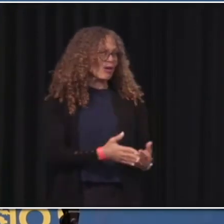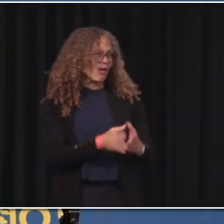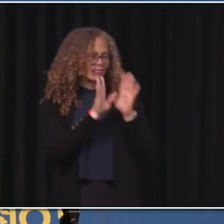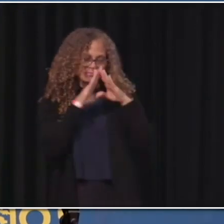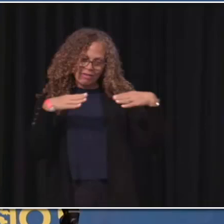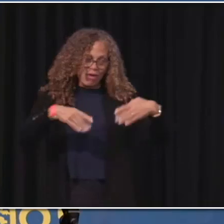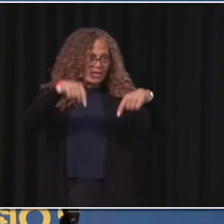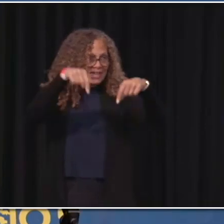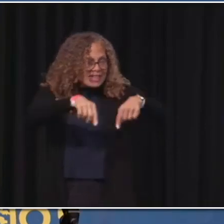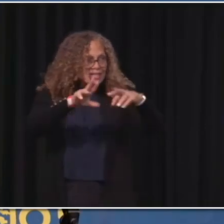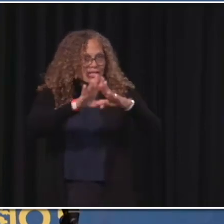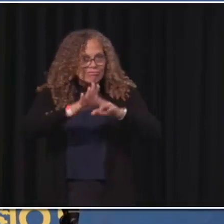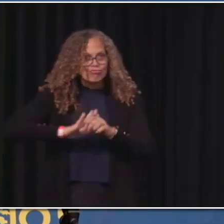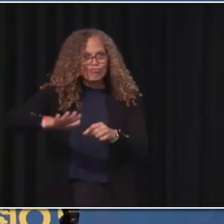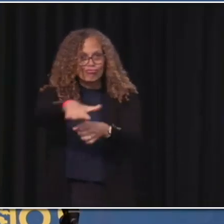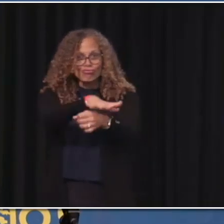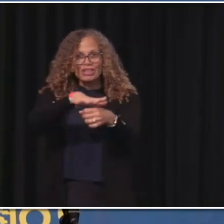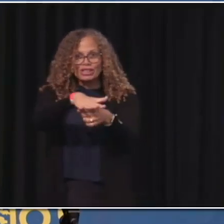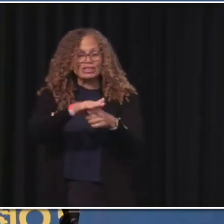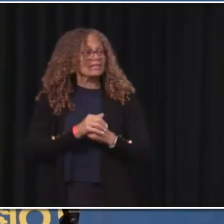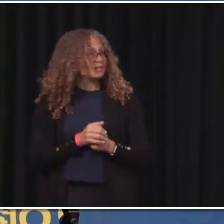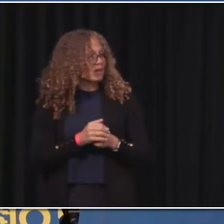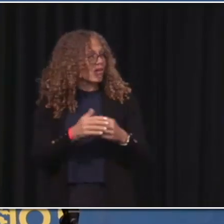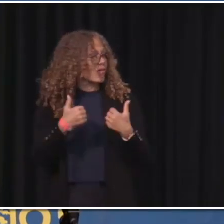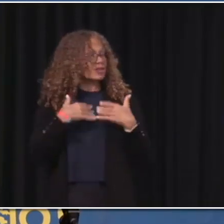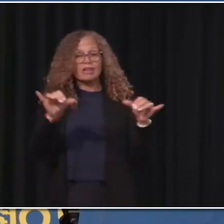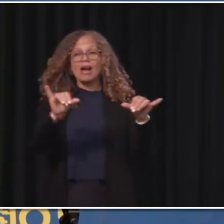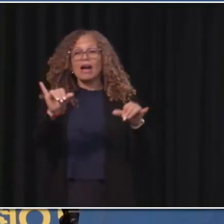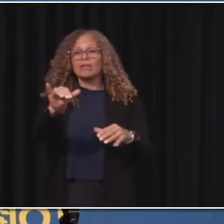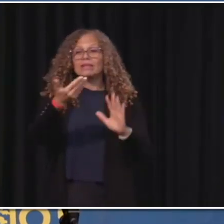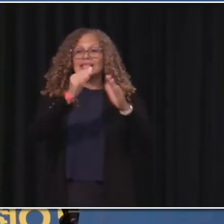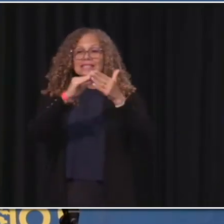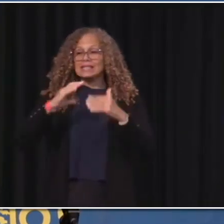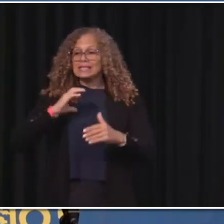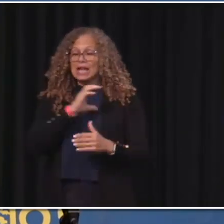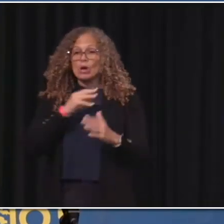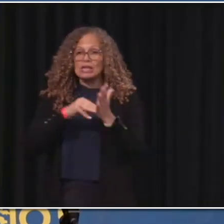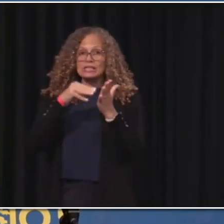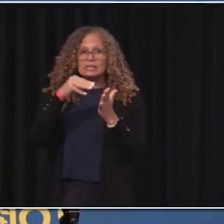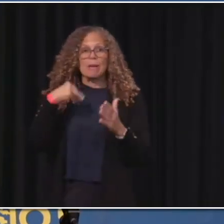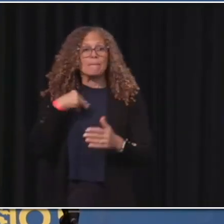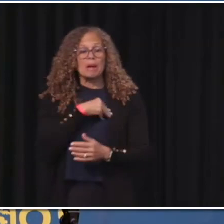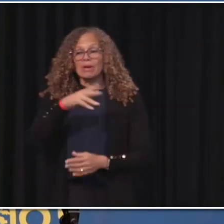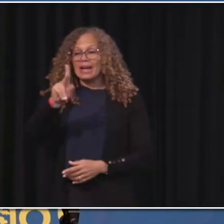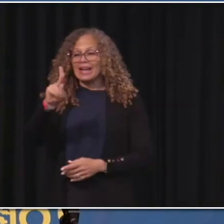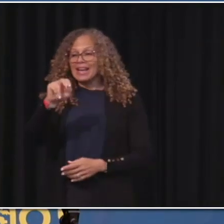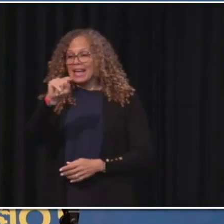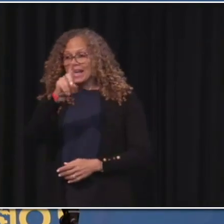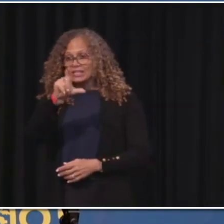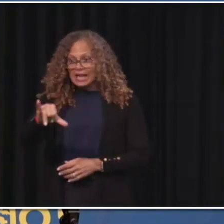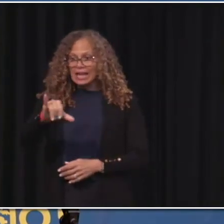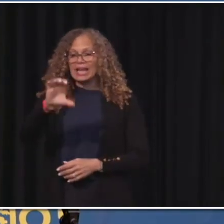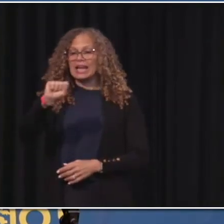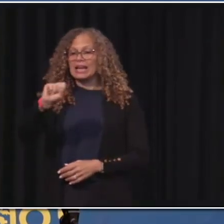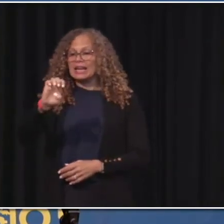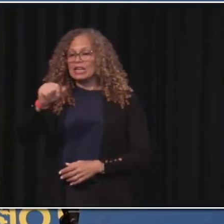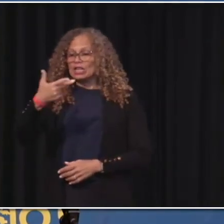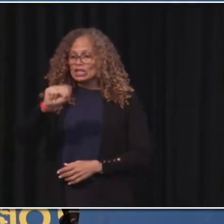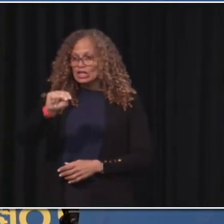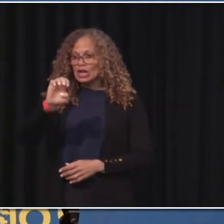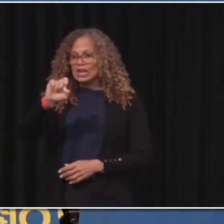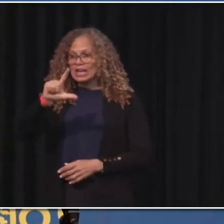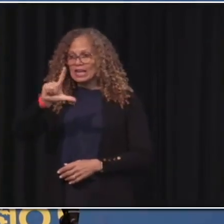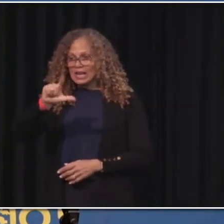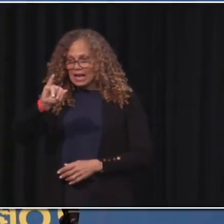dedicated to this region. We also have our city council members, Kent Lee and Sean Elo Rivera.